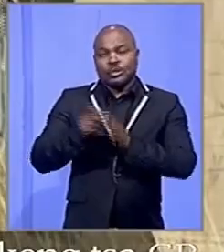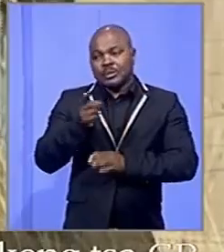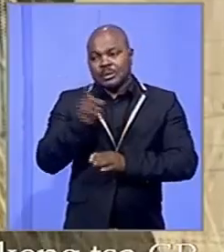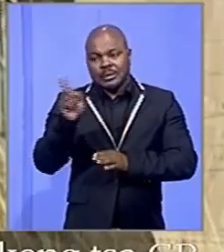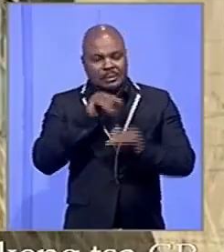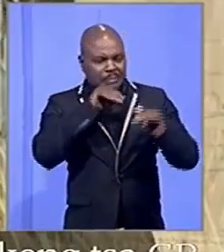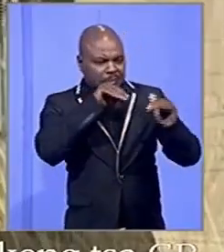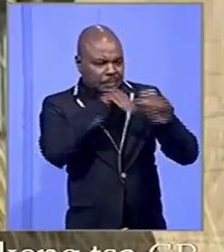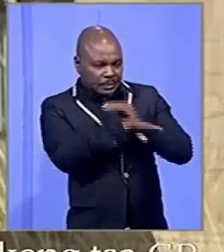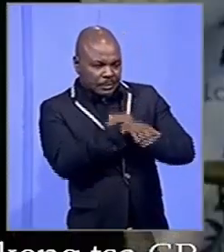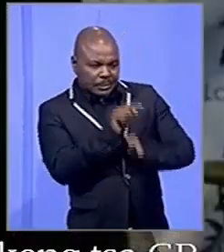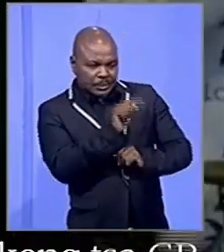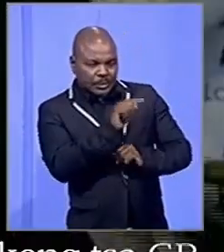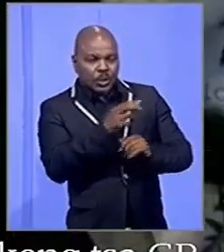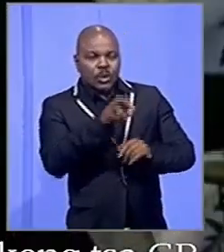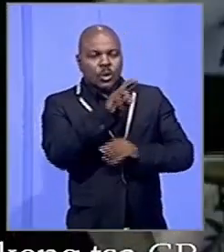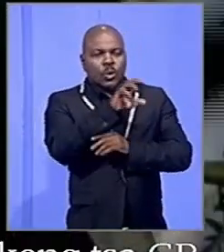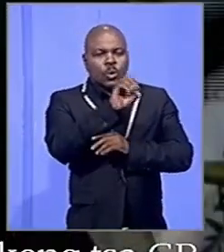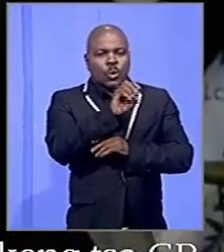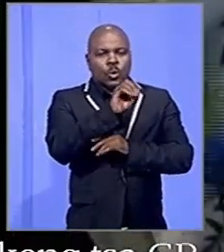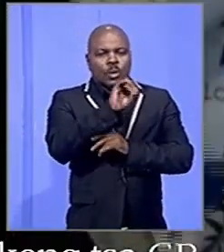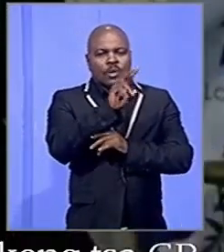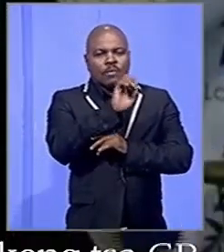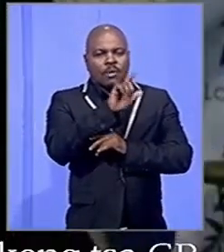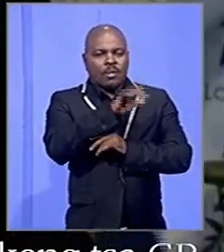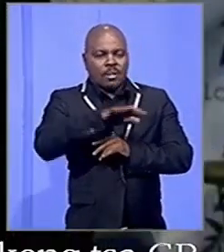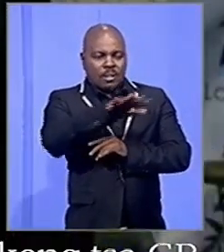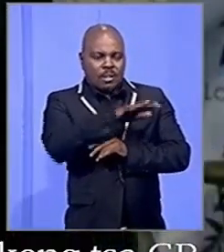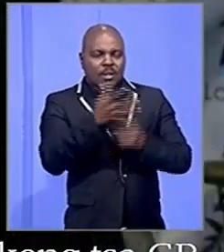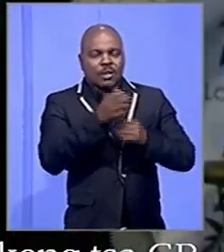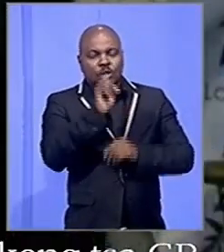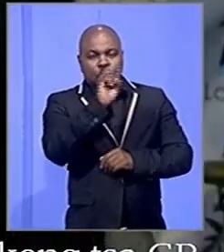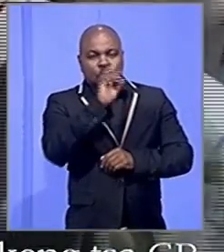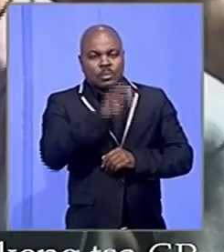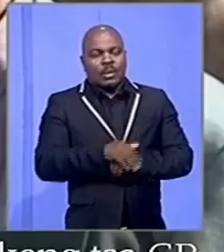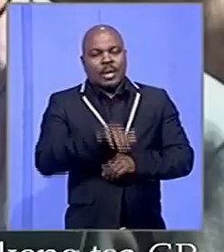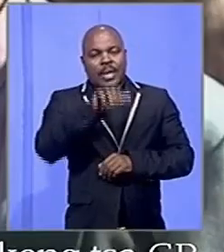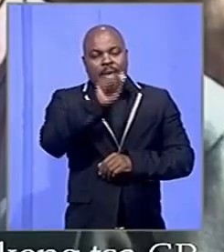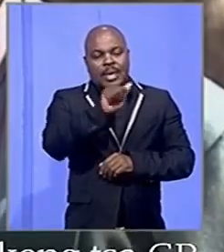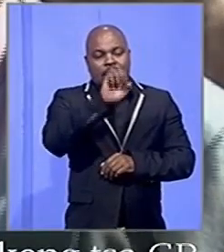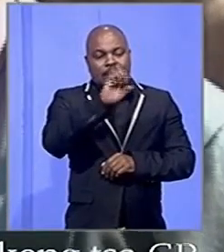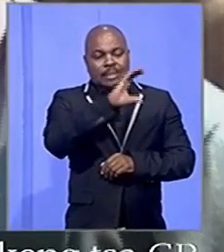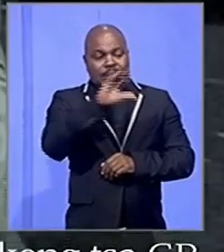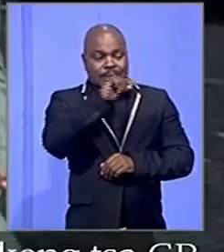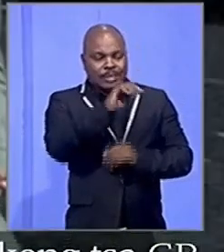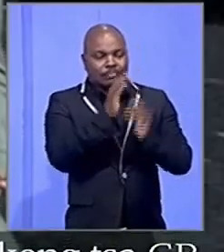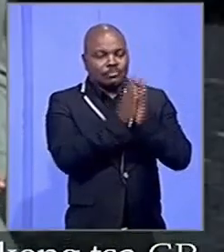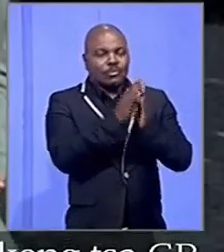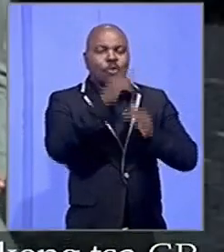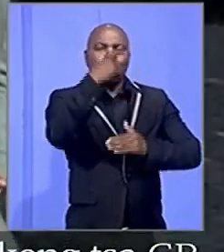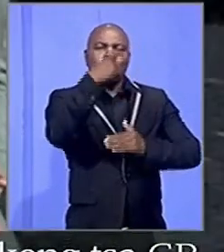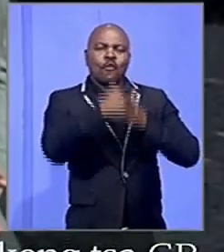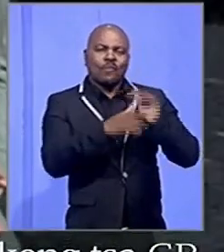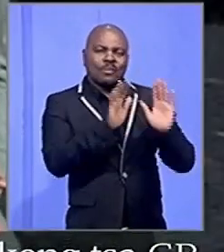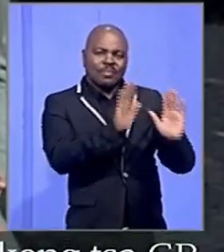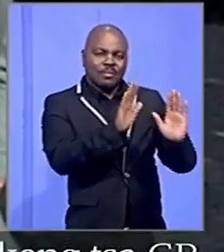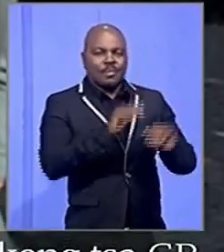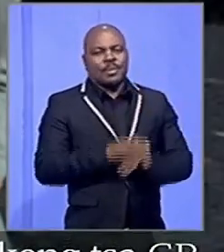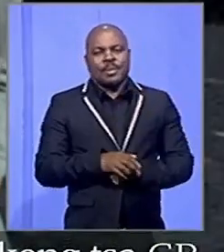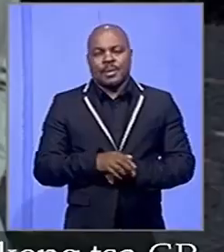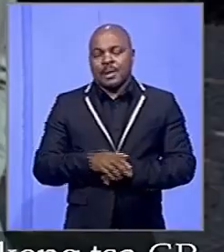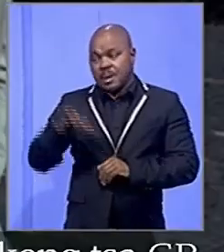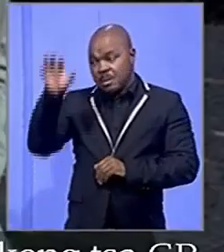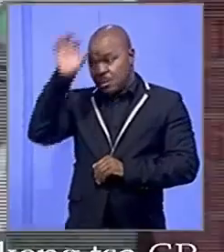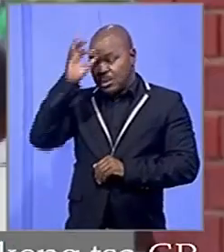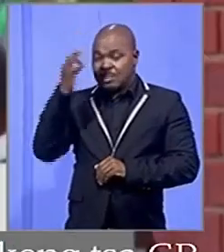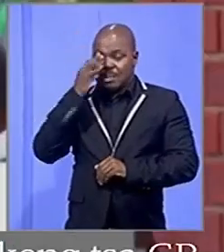totile lefelo leno mo Rooiwal gaufi le Soshanguve kwa phuthego ya AEC e neng e tsenetse conference gona. Mapodisa